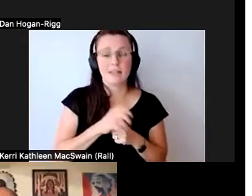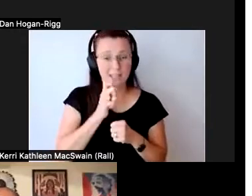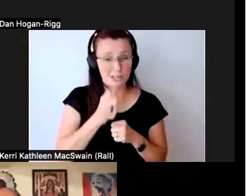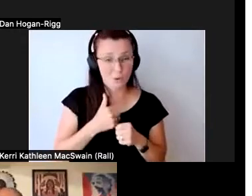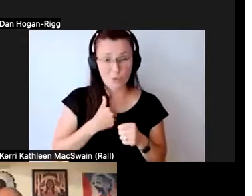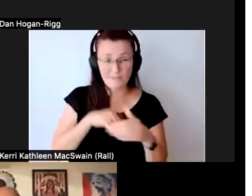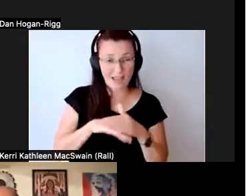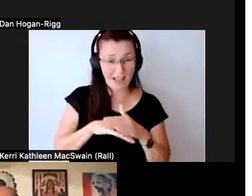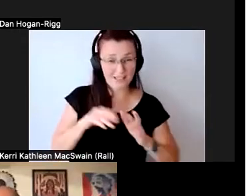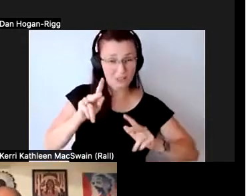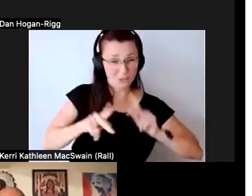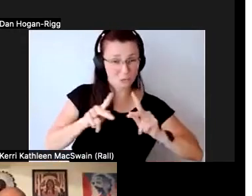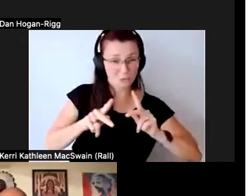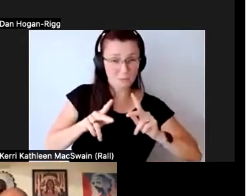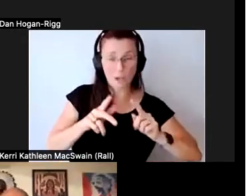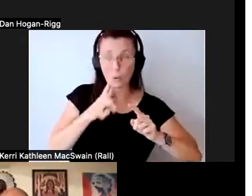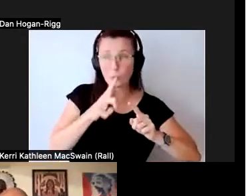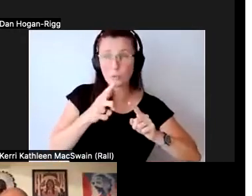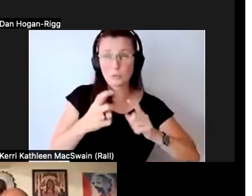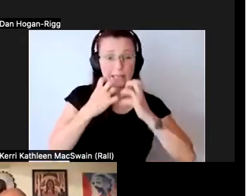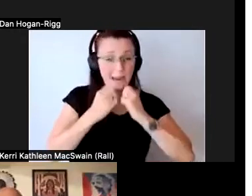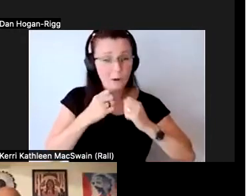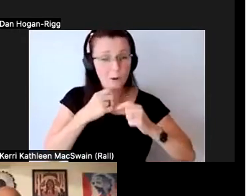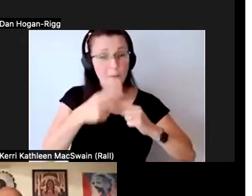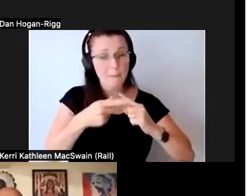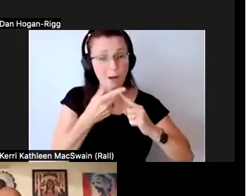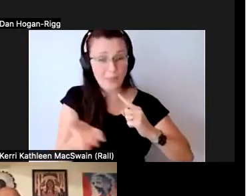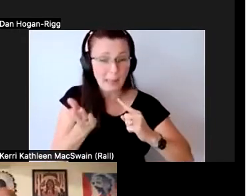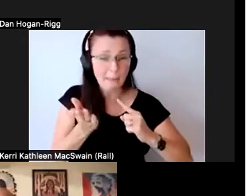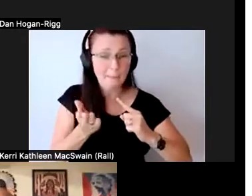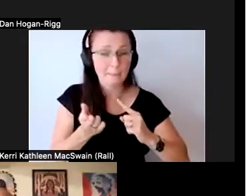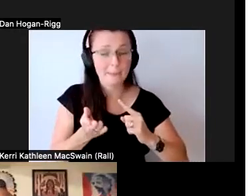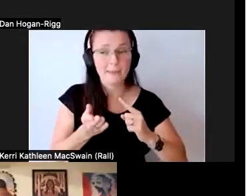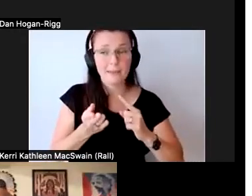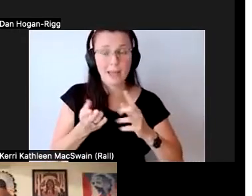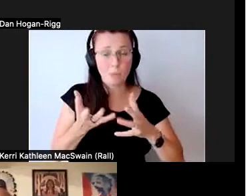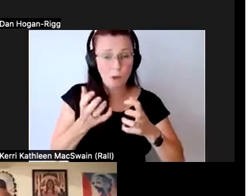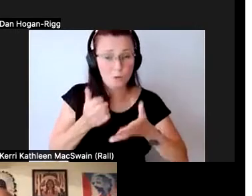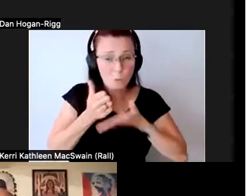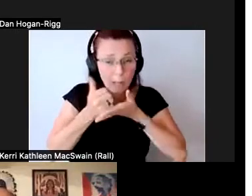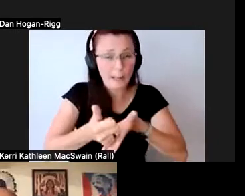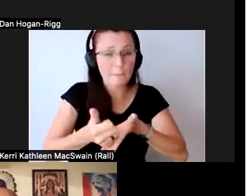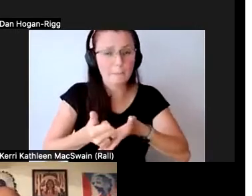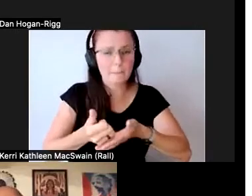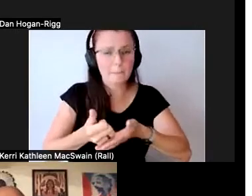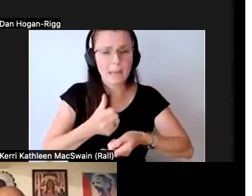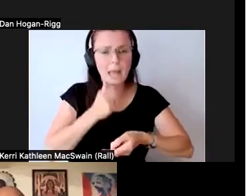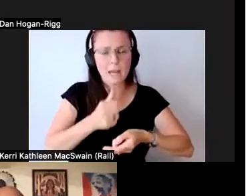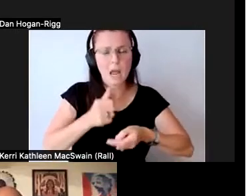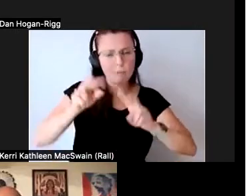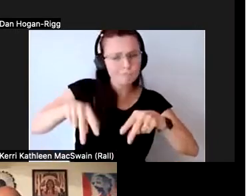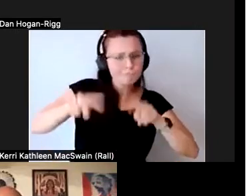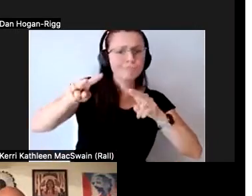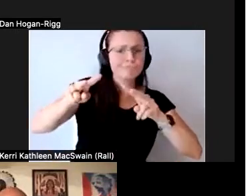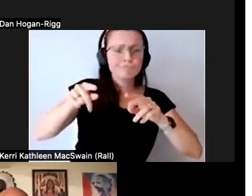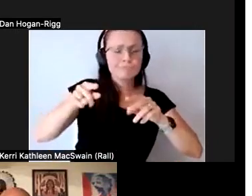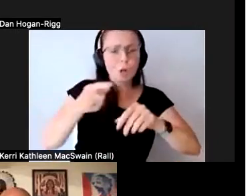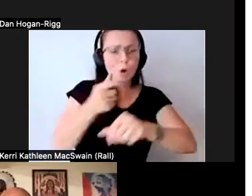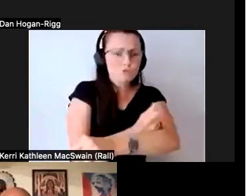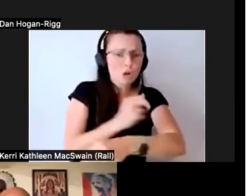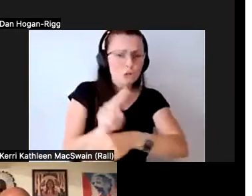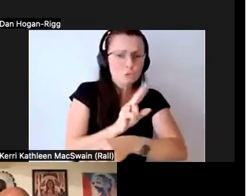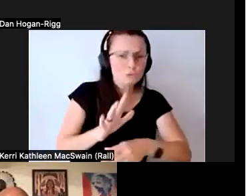see them as the humans they are and not as the drug user, all these other names we call people in place of who they really are.